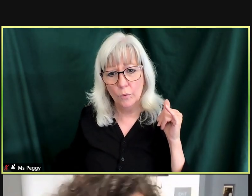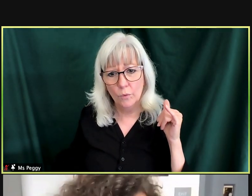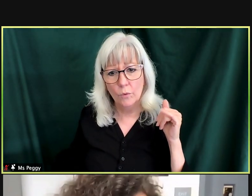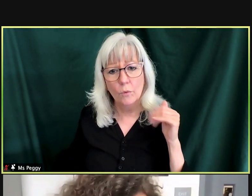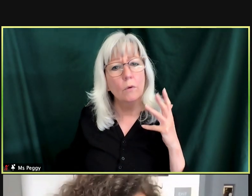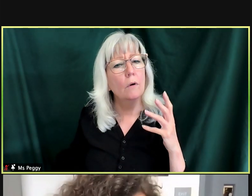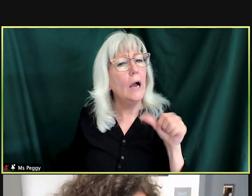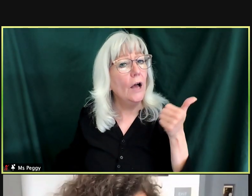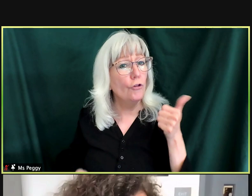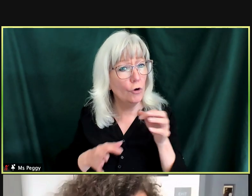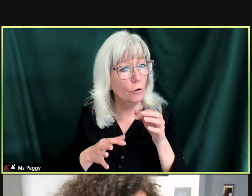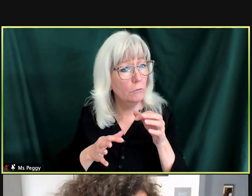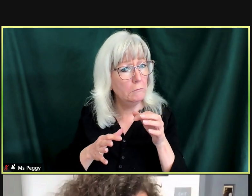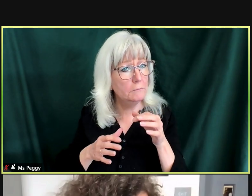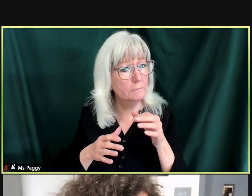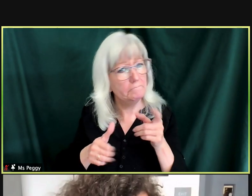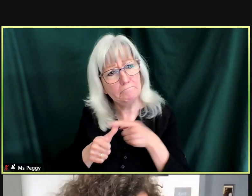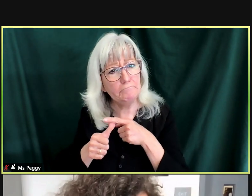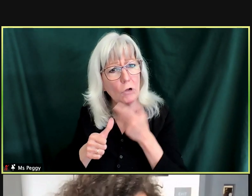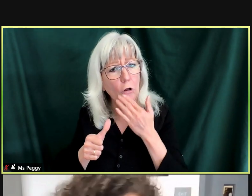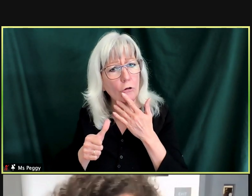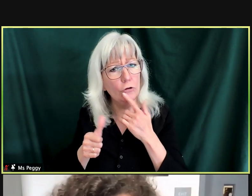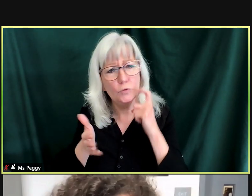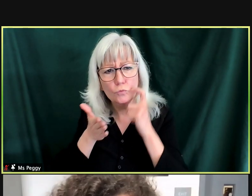What are the other major colors?